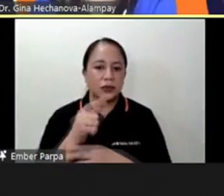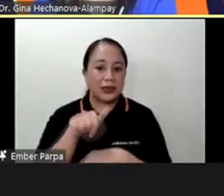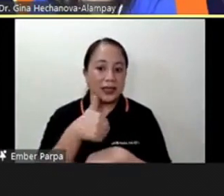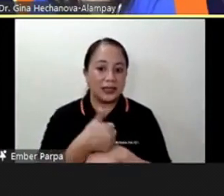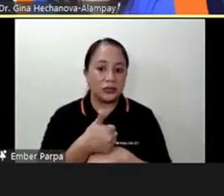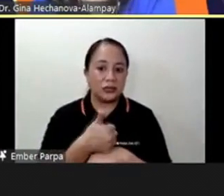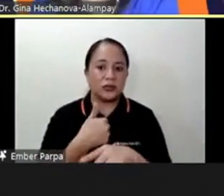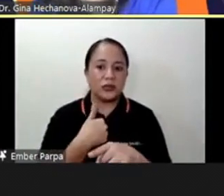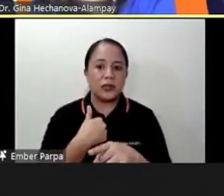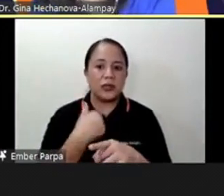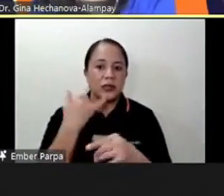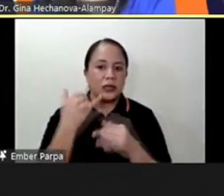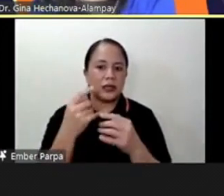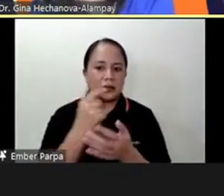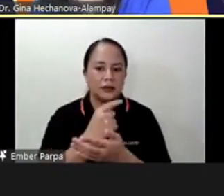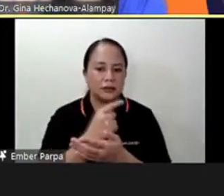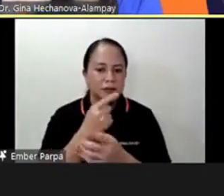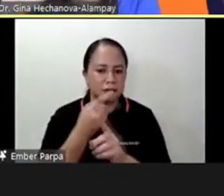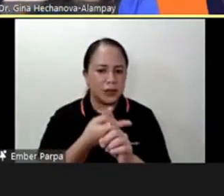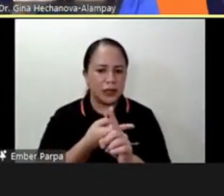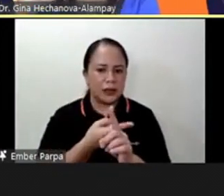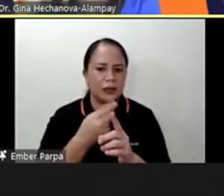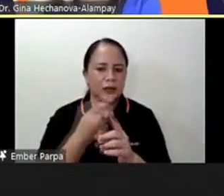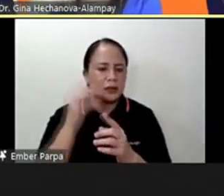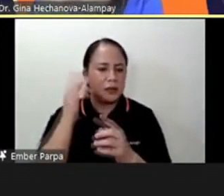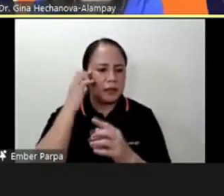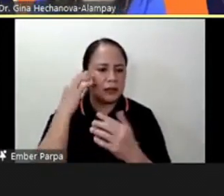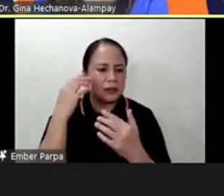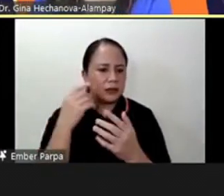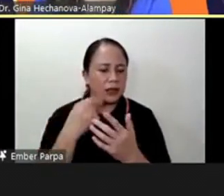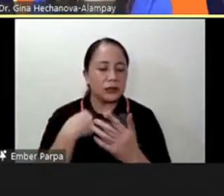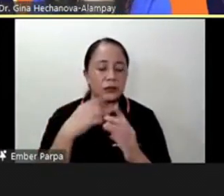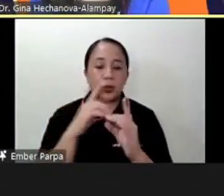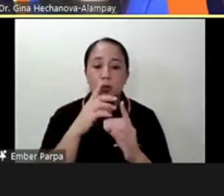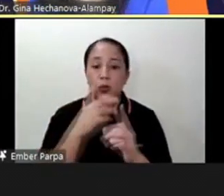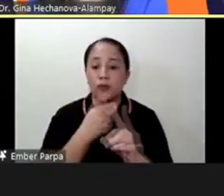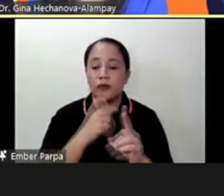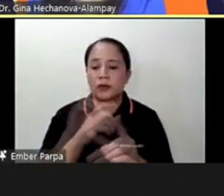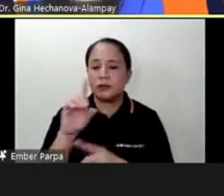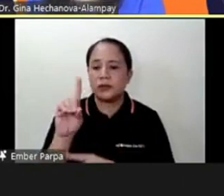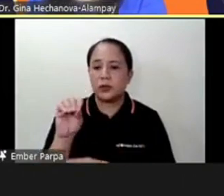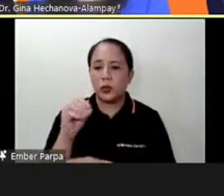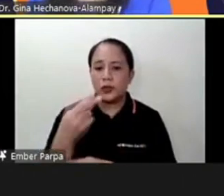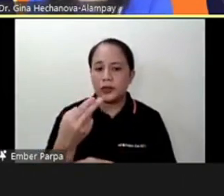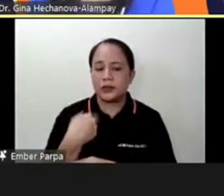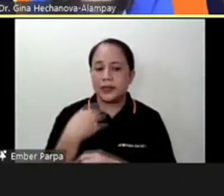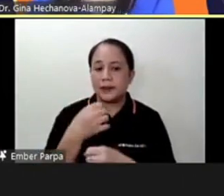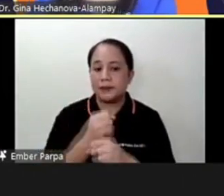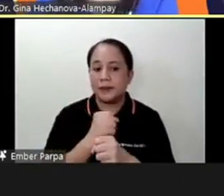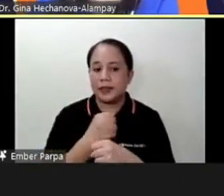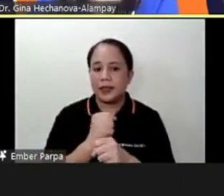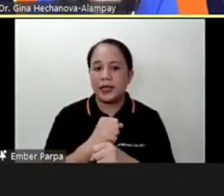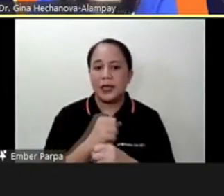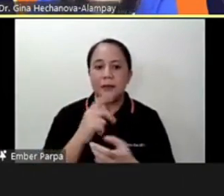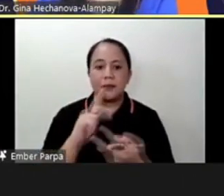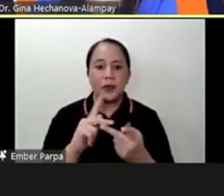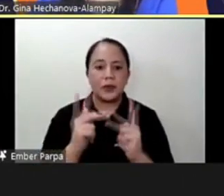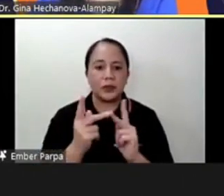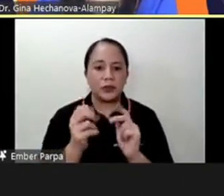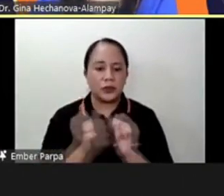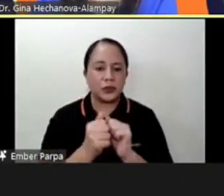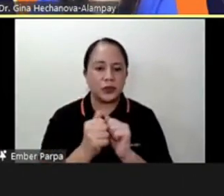month during the Mental Health Week, and it is by the Department of Health and also created in partnership